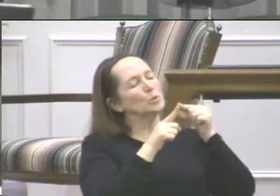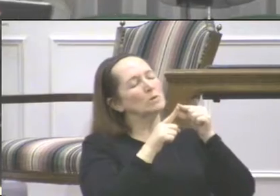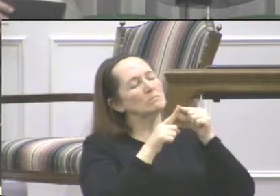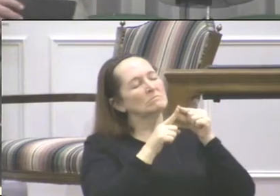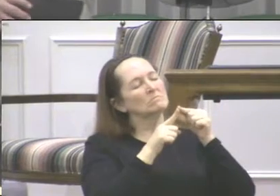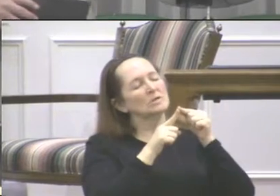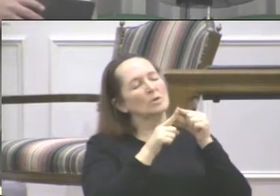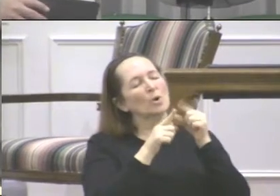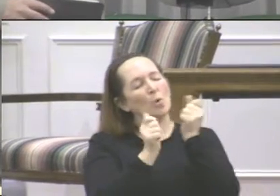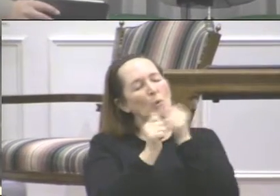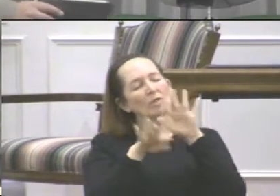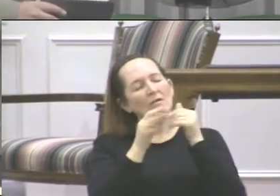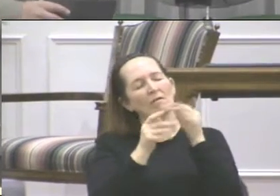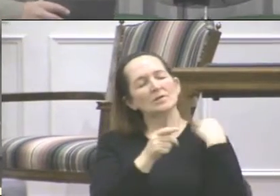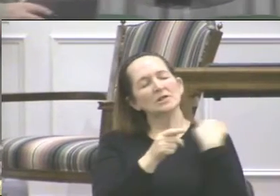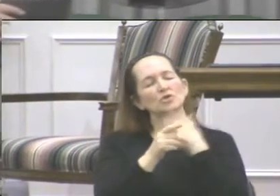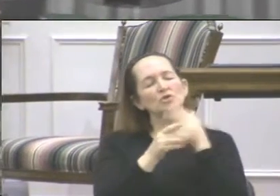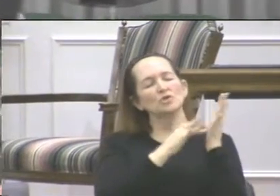each.